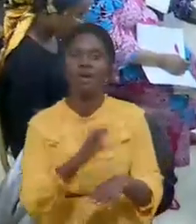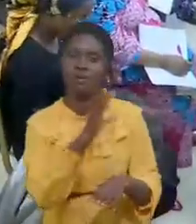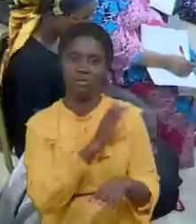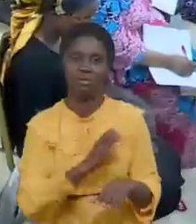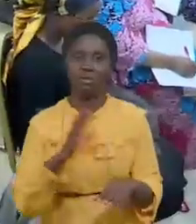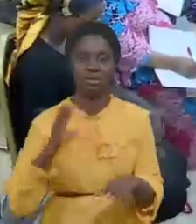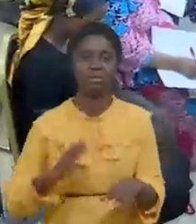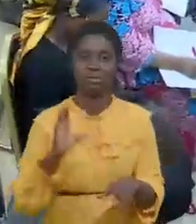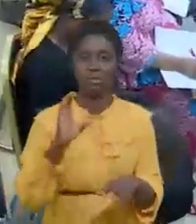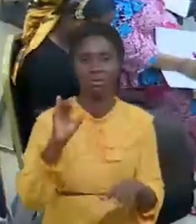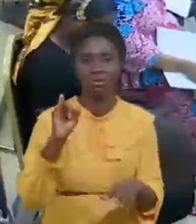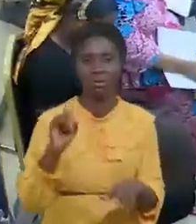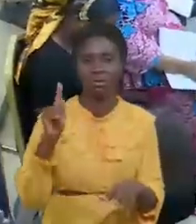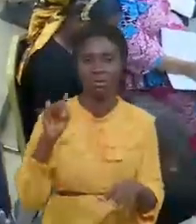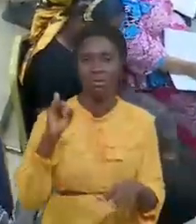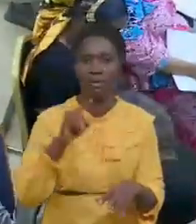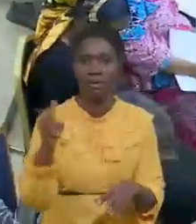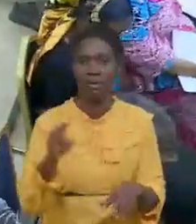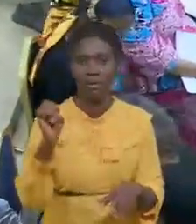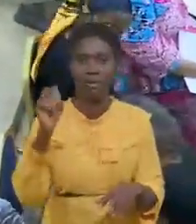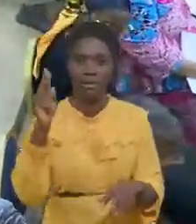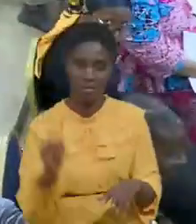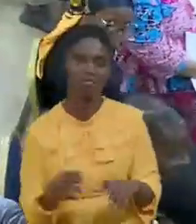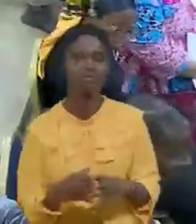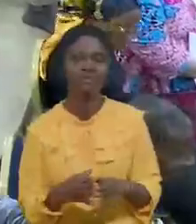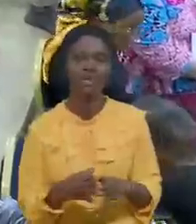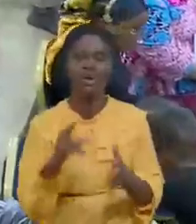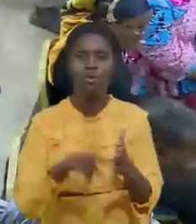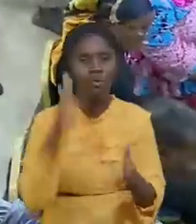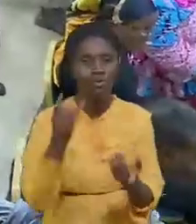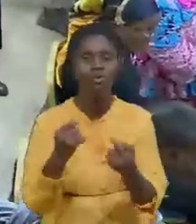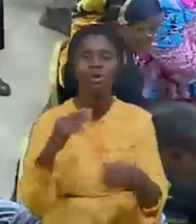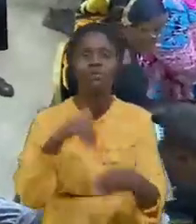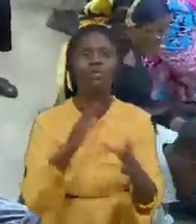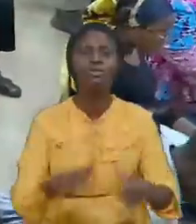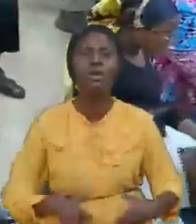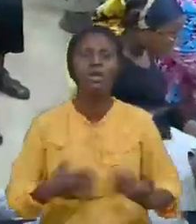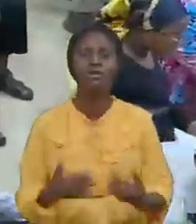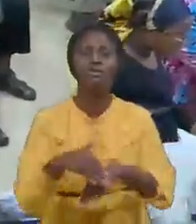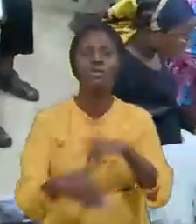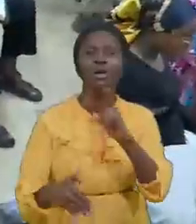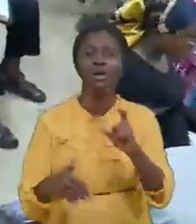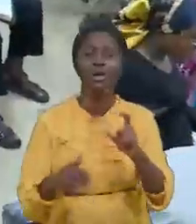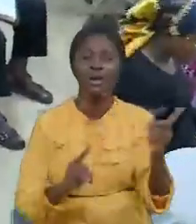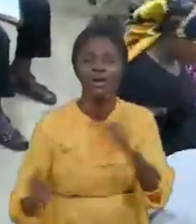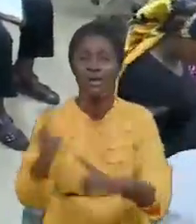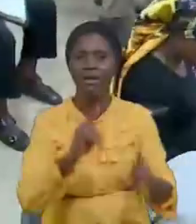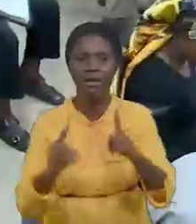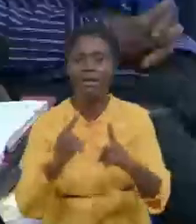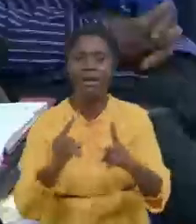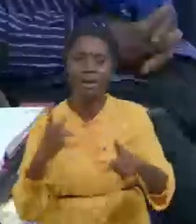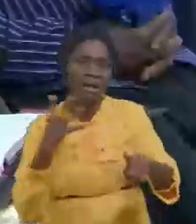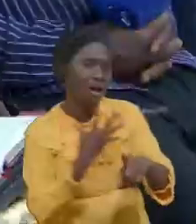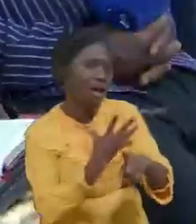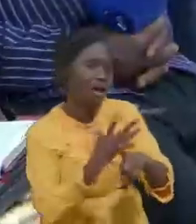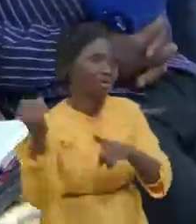to come in your life tonight? Extraordinary. Somebody there help me shout. Extraordinary.